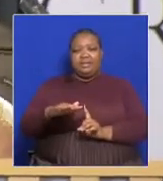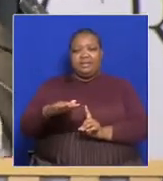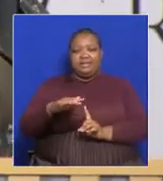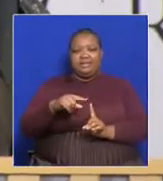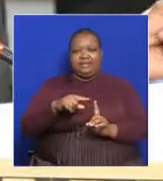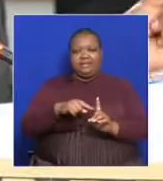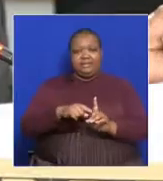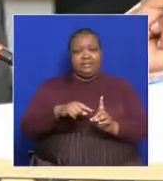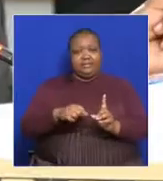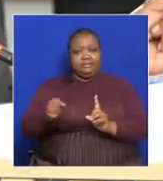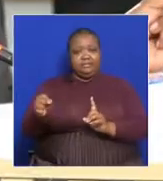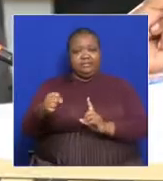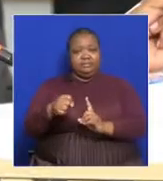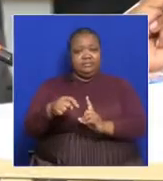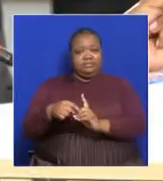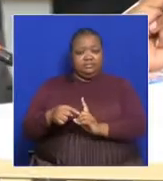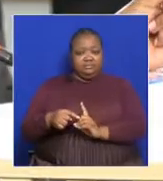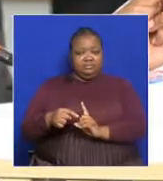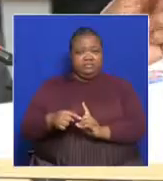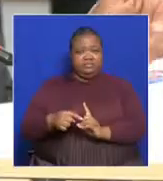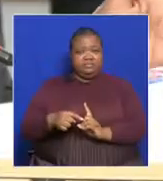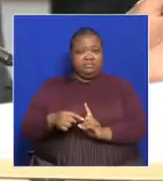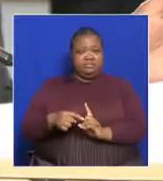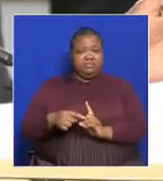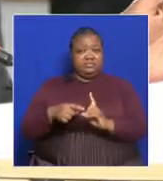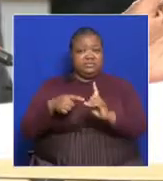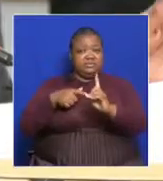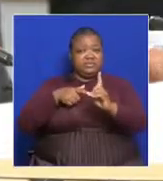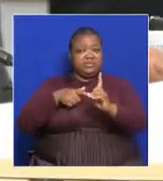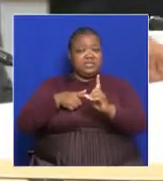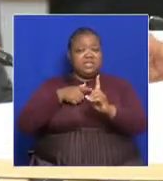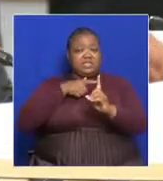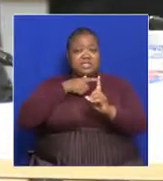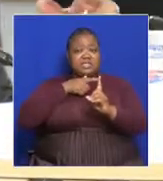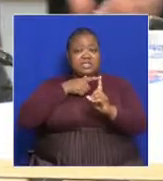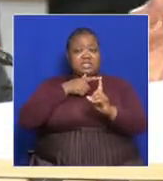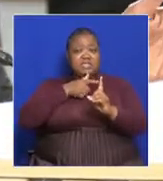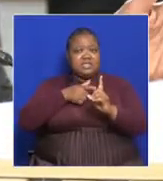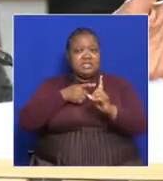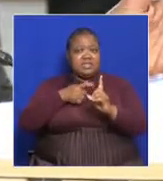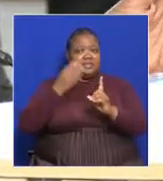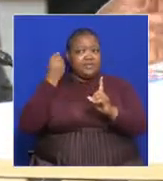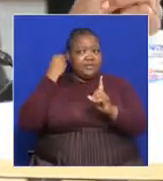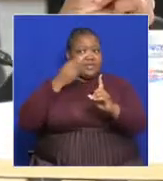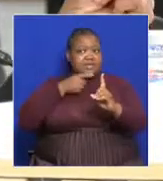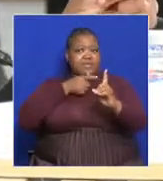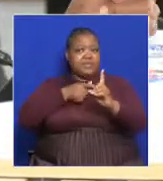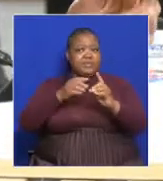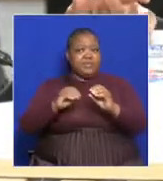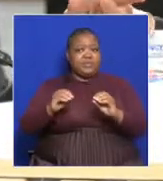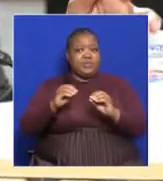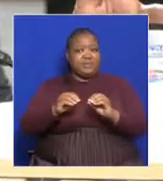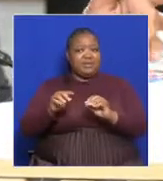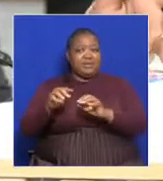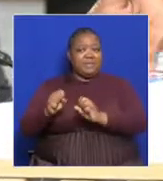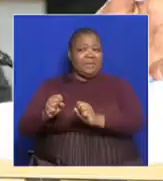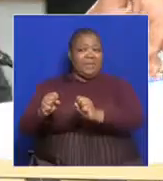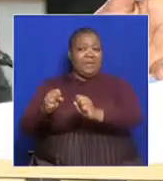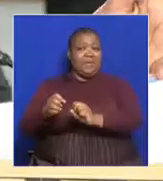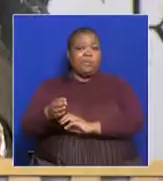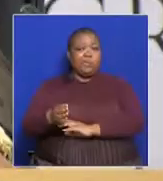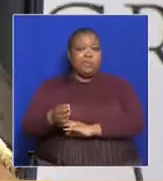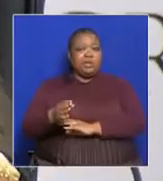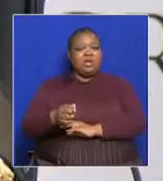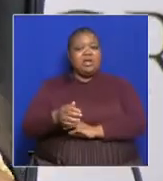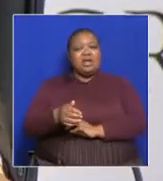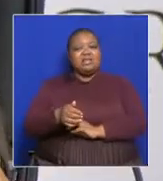is said to him. He remains there until he's moved elsewhere. And he only finds